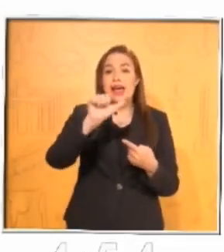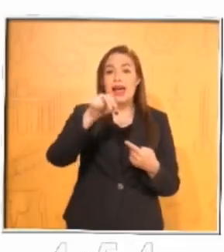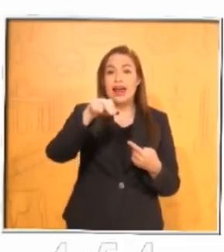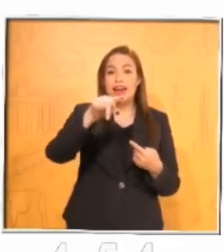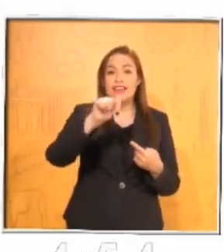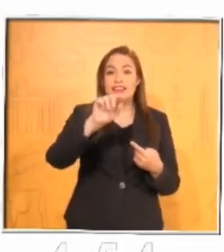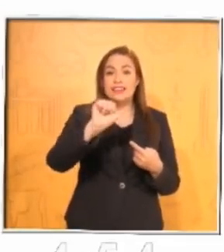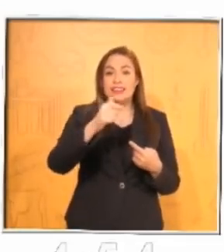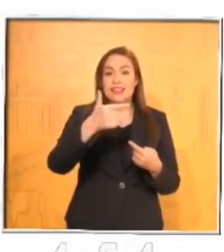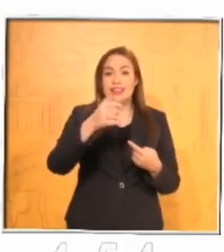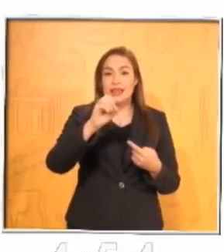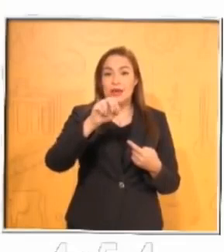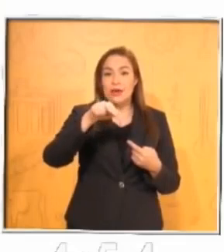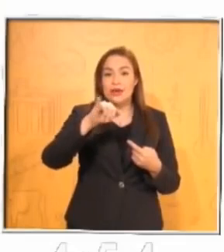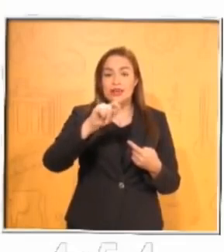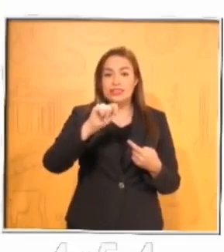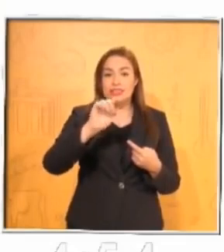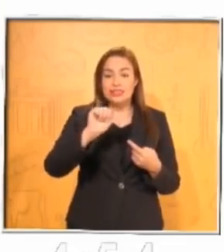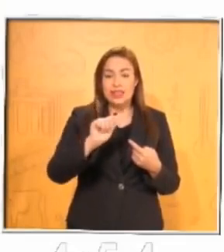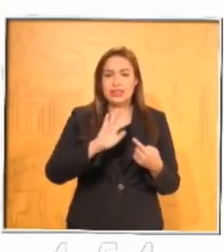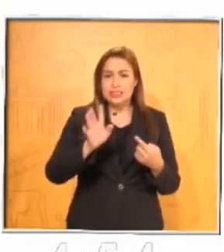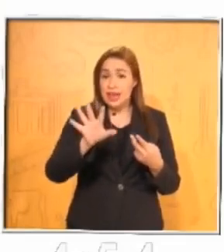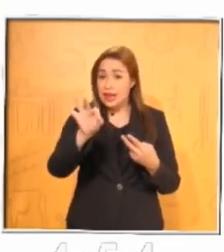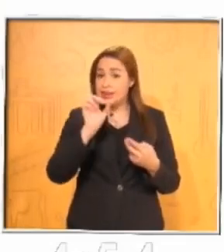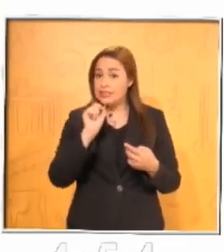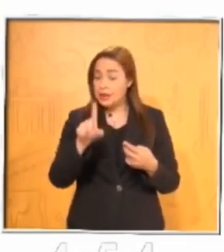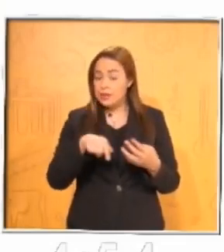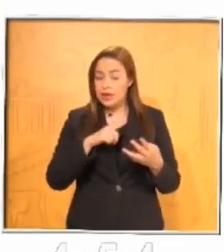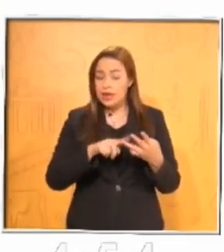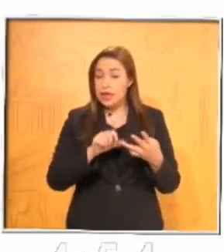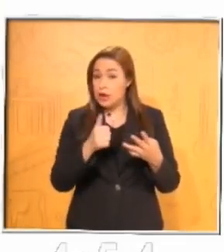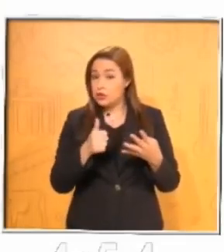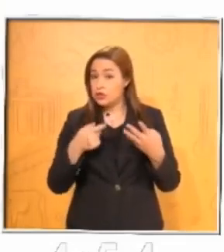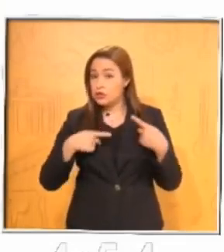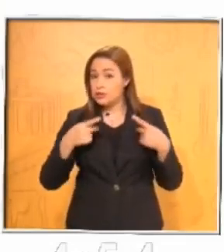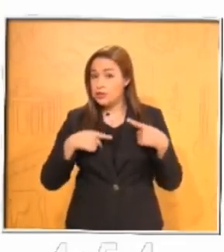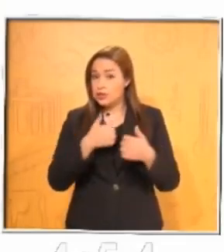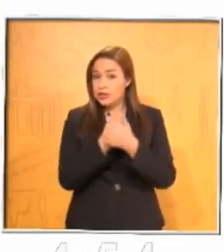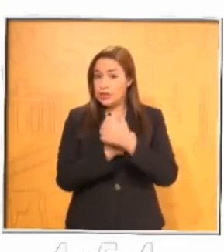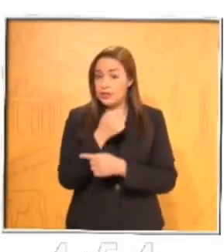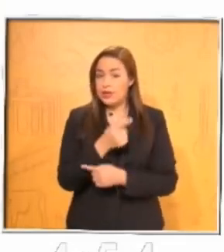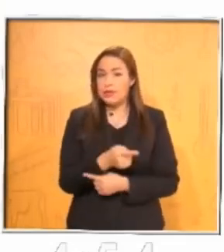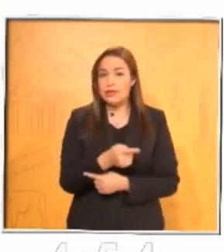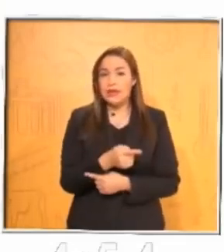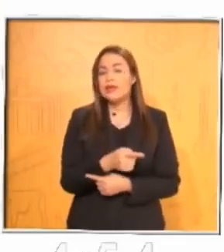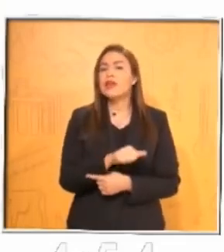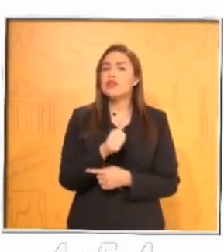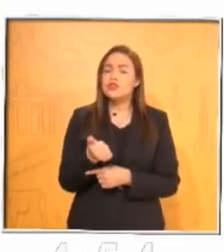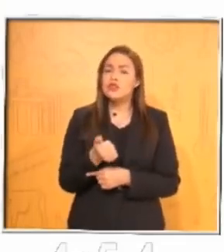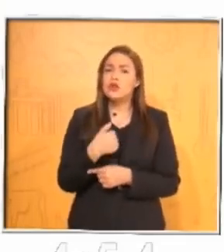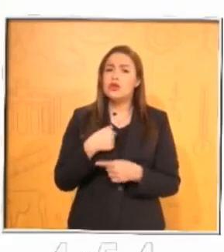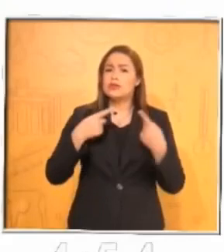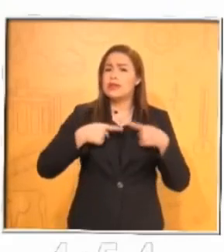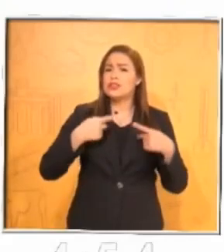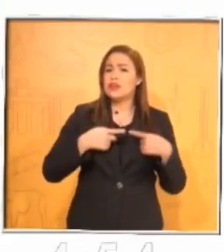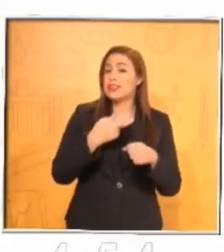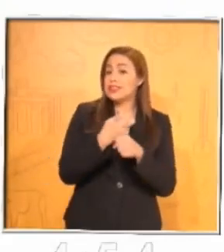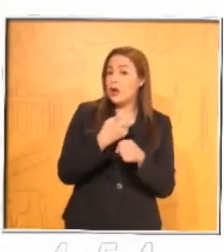Did you write the name of the secondary characters? How many secondary characters are in your